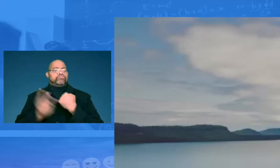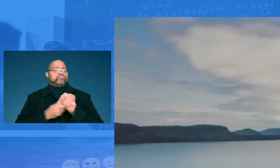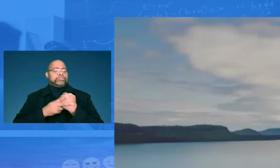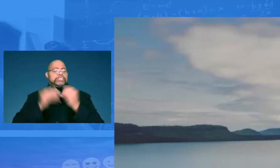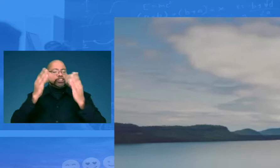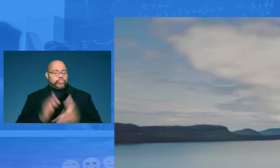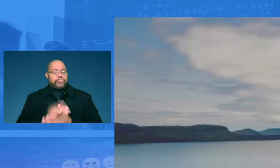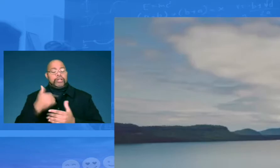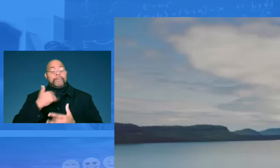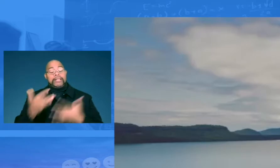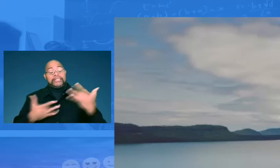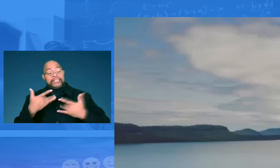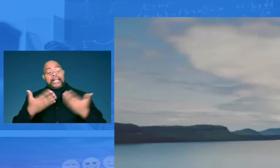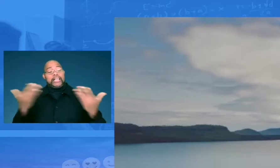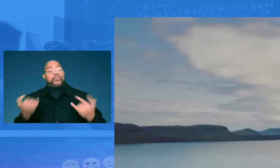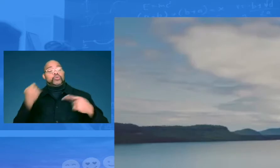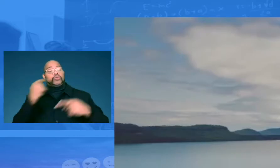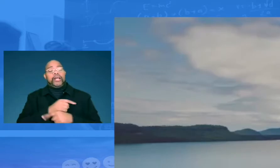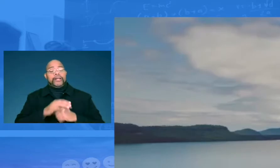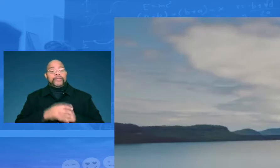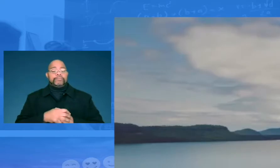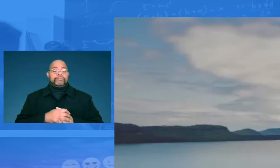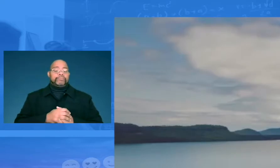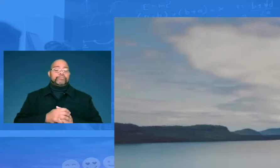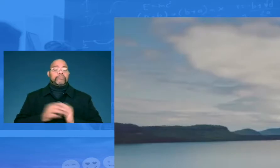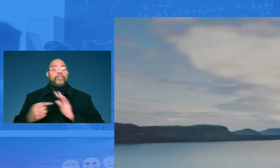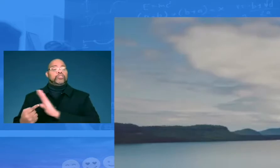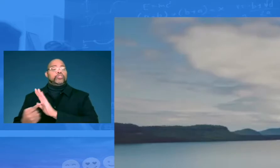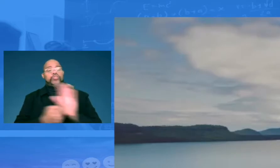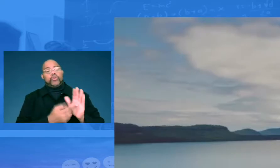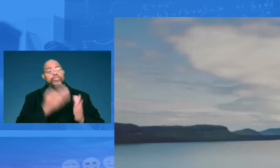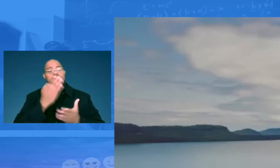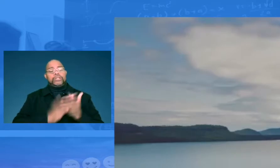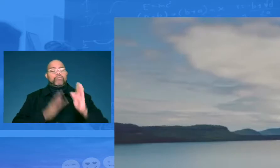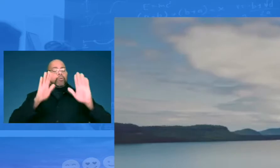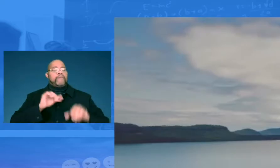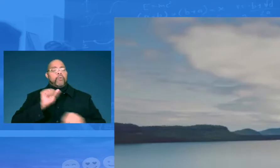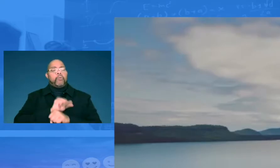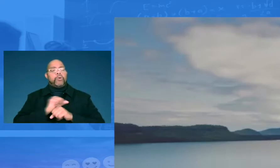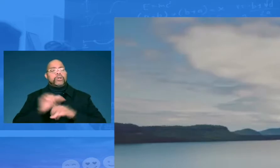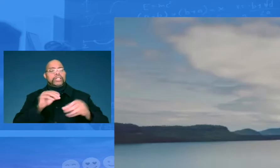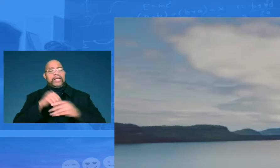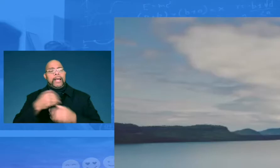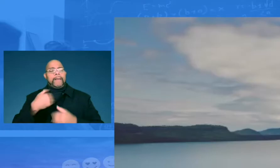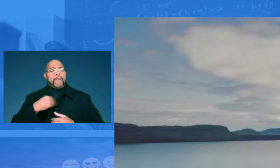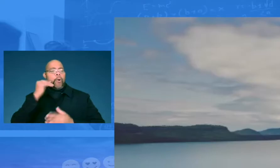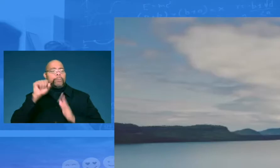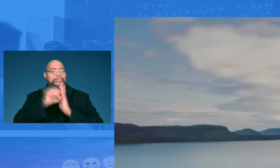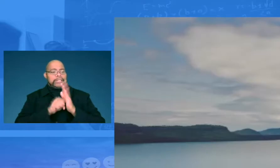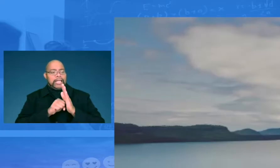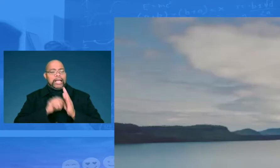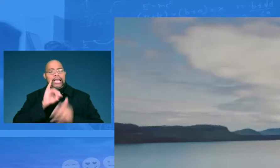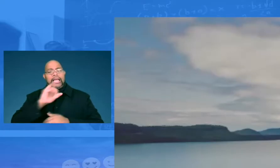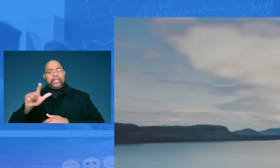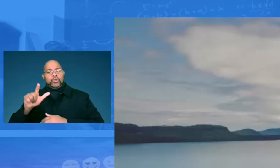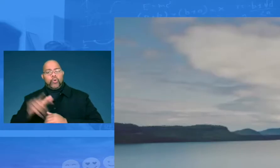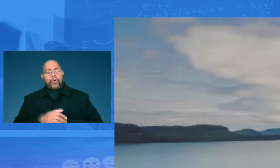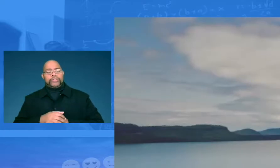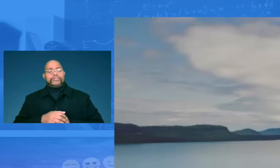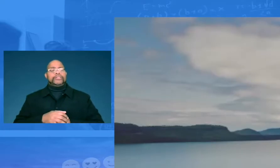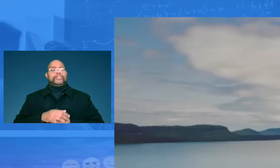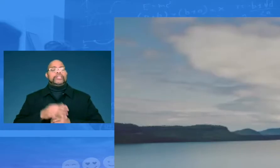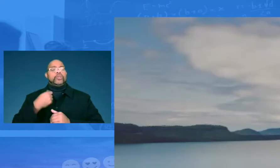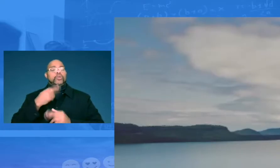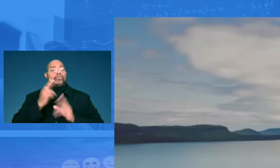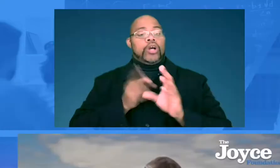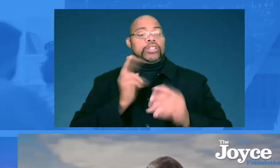So I'm very excited to be here today to showcase some excellent work being done in my home state of Illinois. So